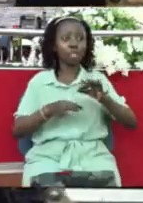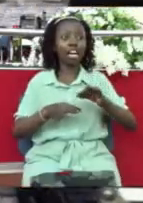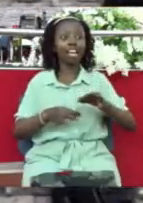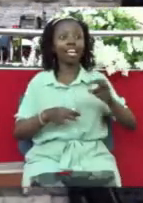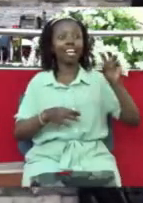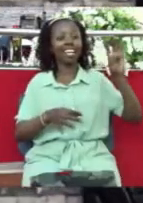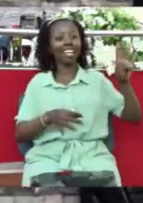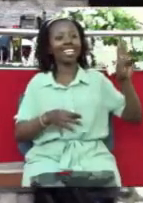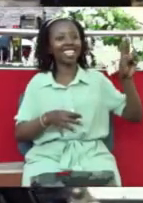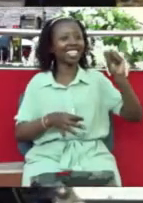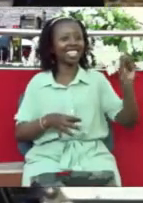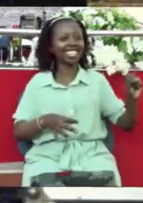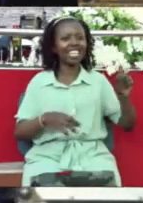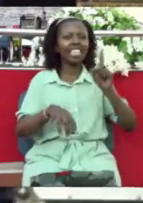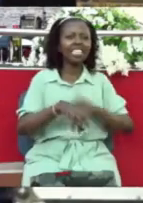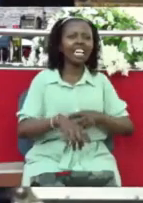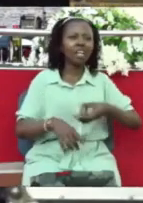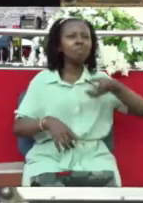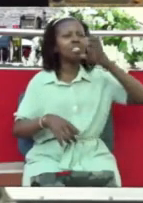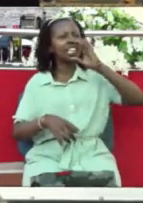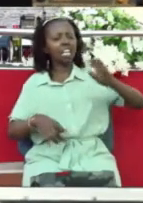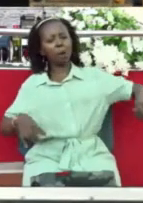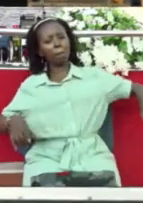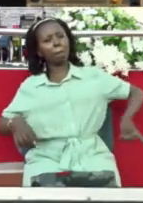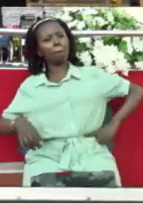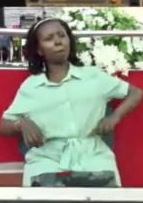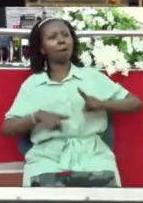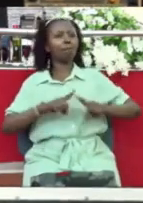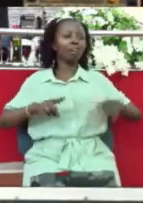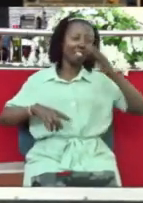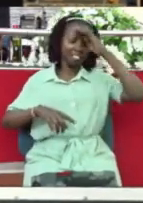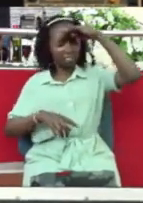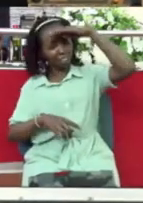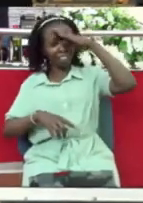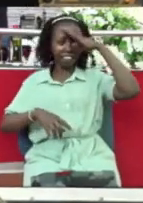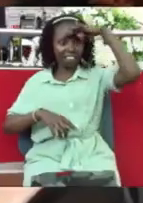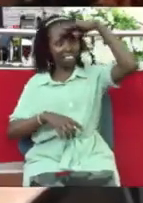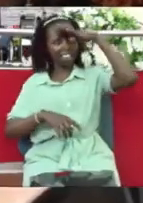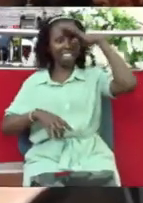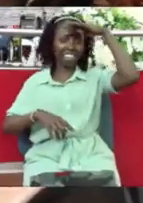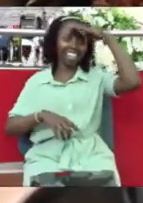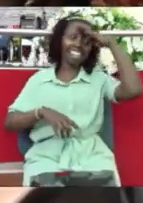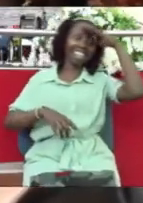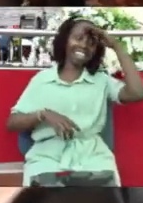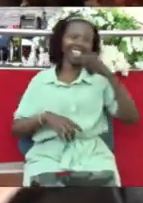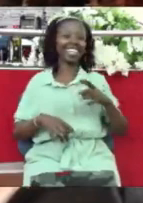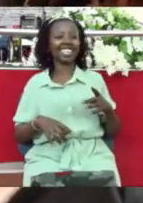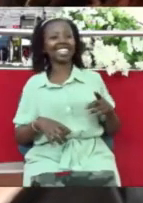an alcoholic drink. Ukikunywa unashiba lakini unaleagwa tu. You get food when you eat, you get full but you also get